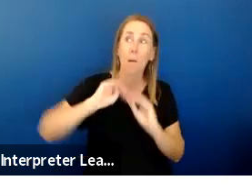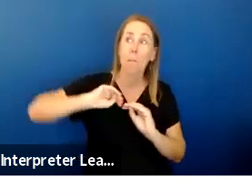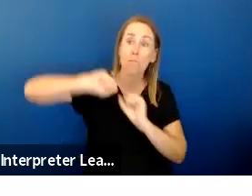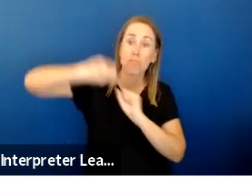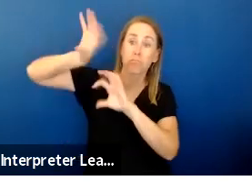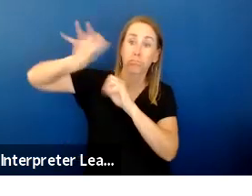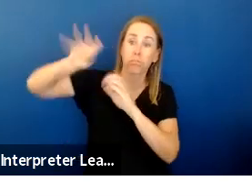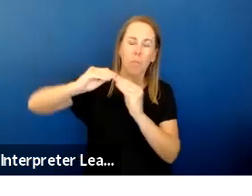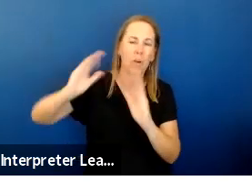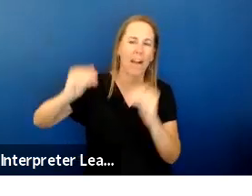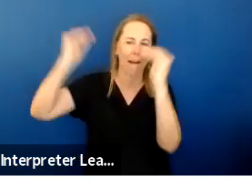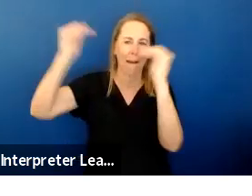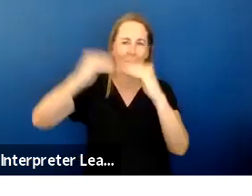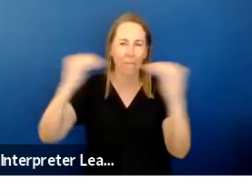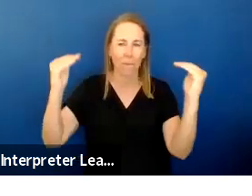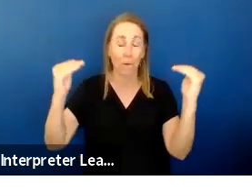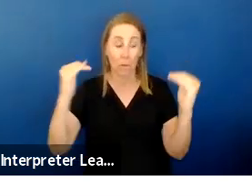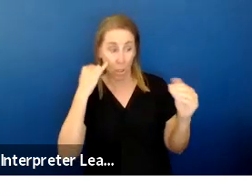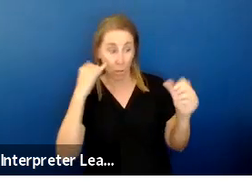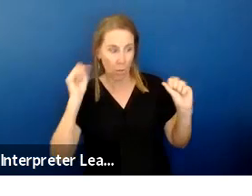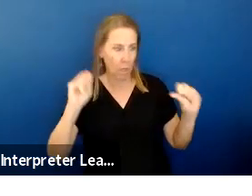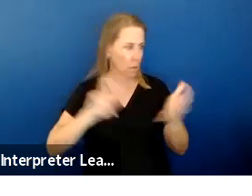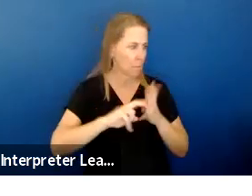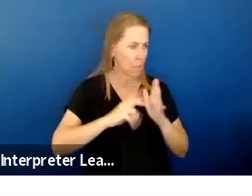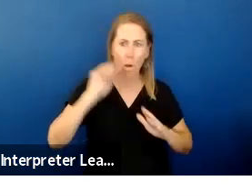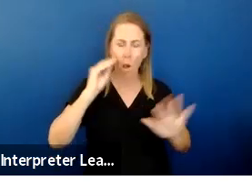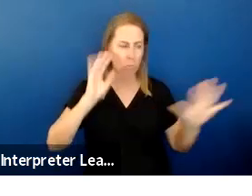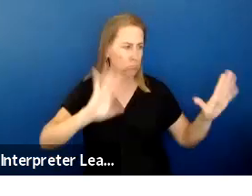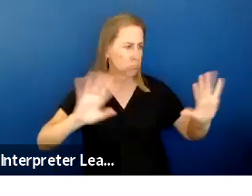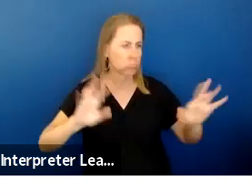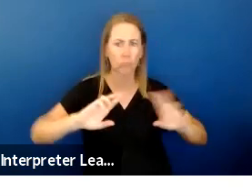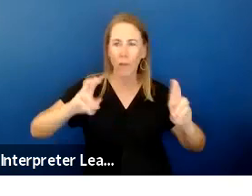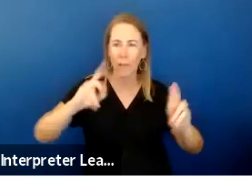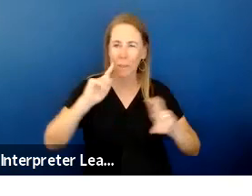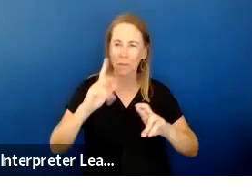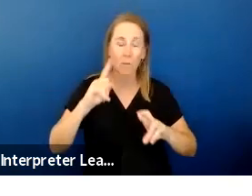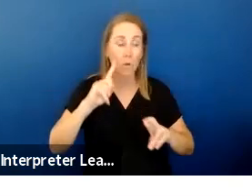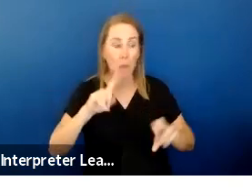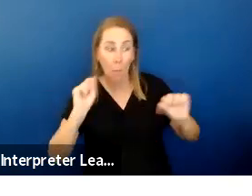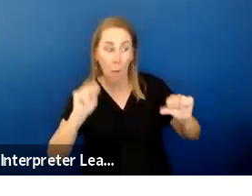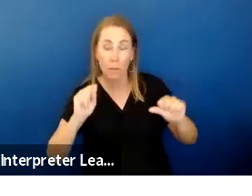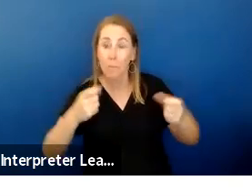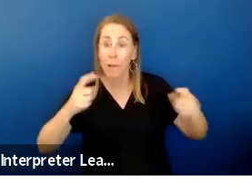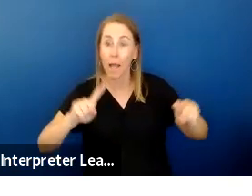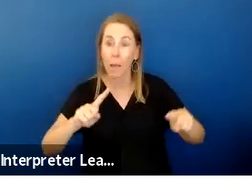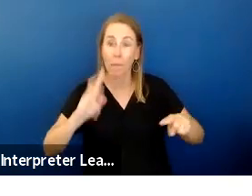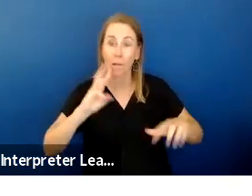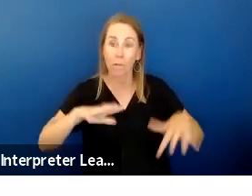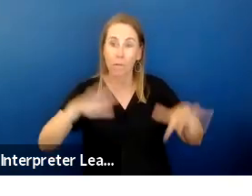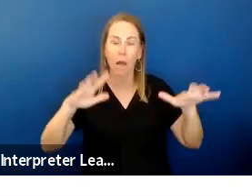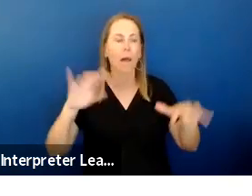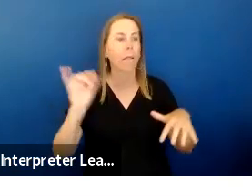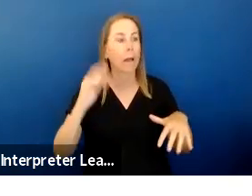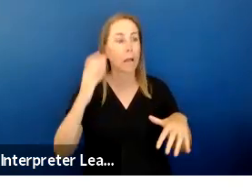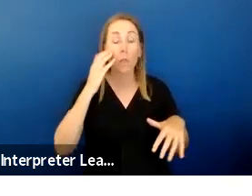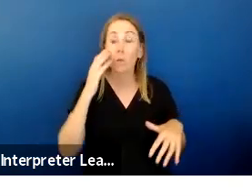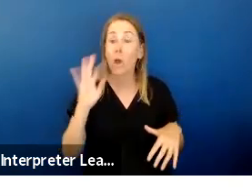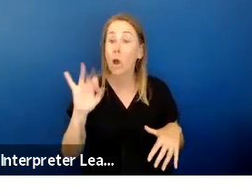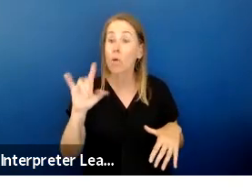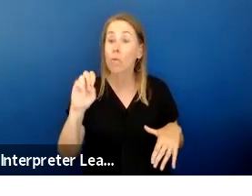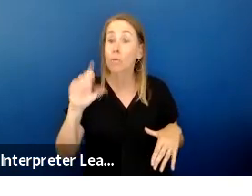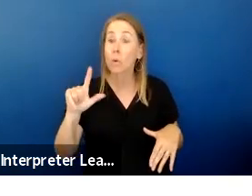can, prepare your home ahead of time for potential flooding. Some things you can do include anchoring fuel tanks,